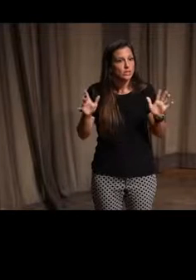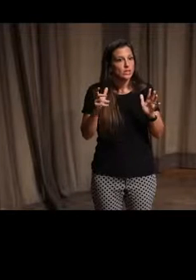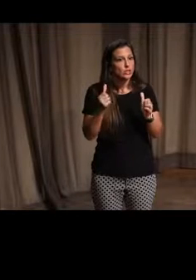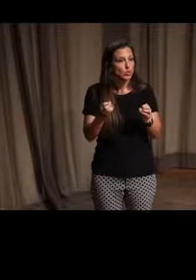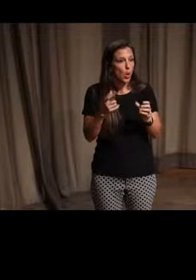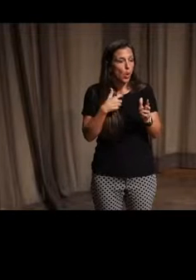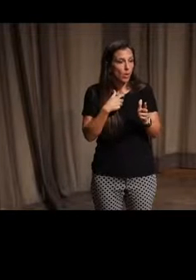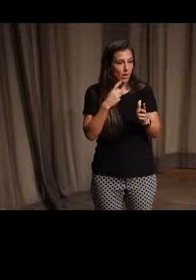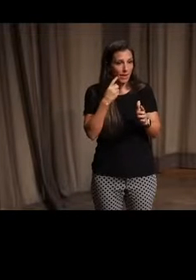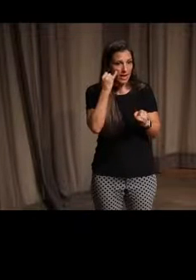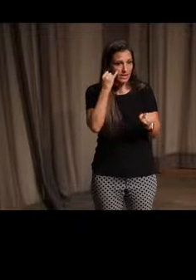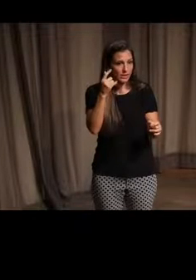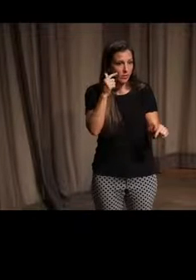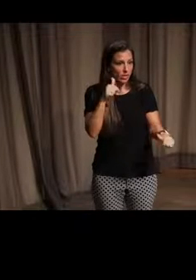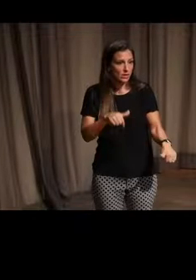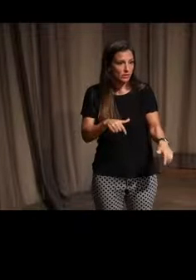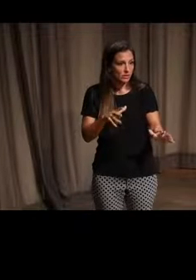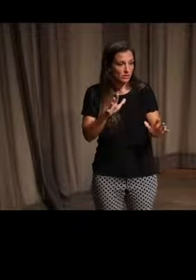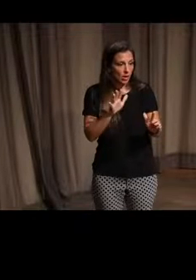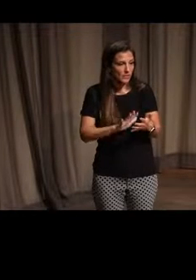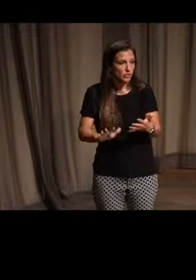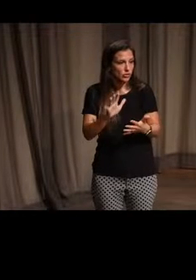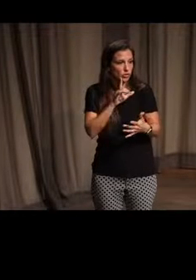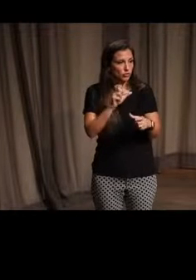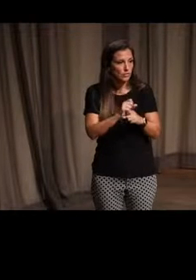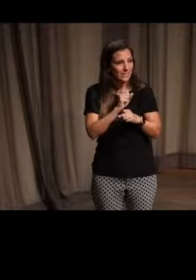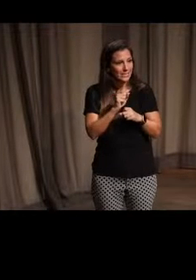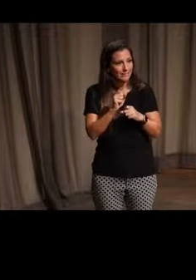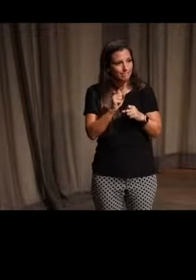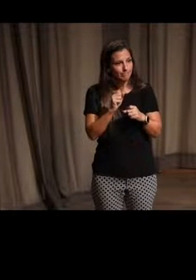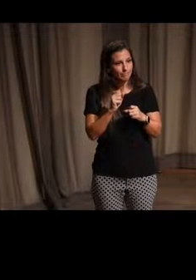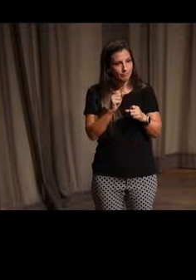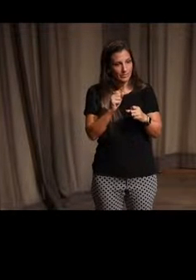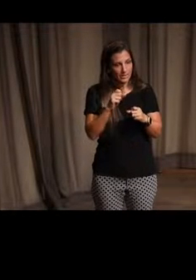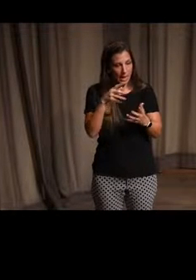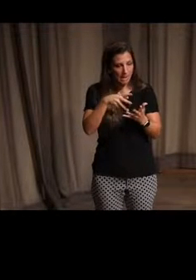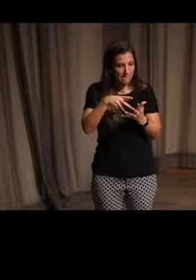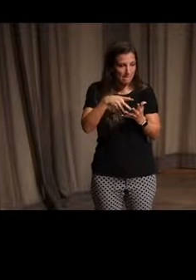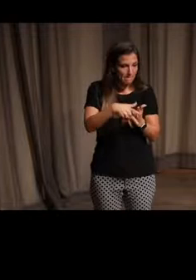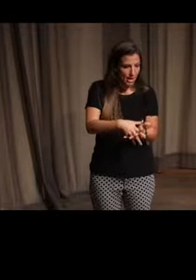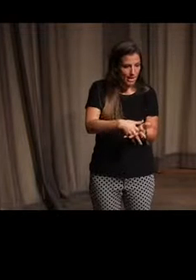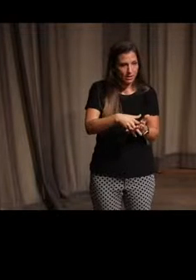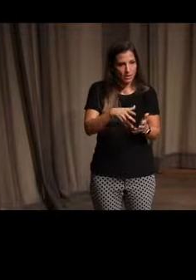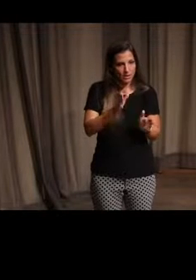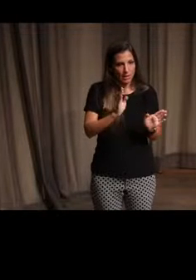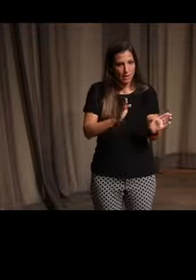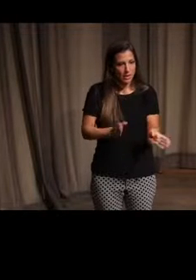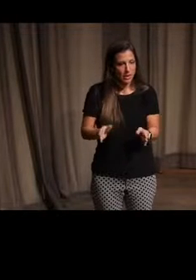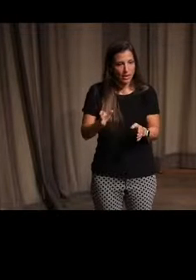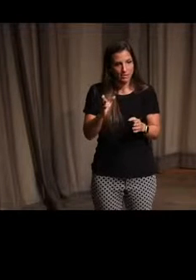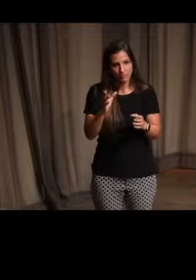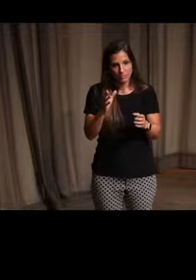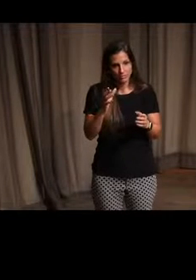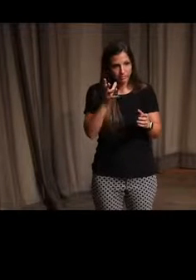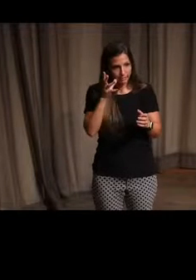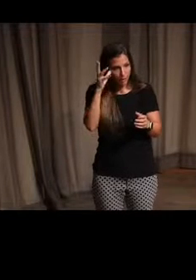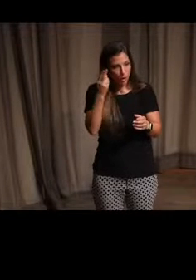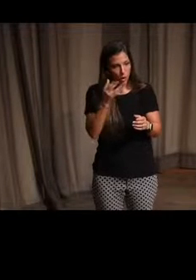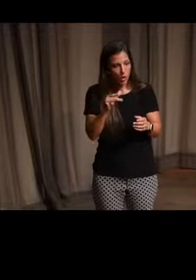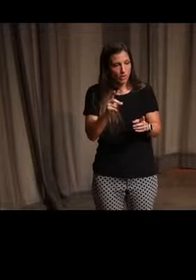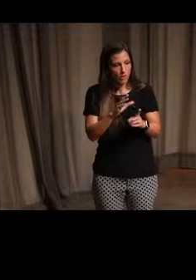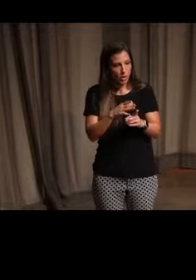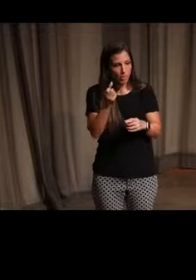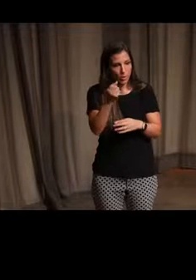of my ideas for this composition actually was to embed it in Planned Parenthood's protest bus. Planned Parenthood